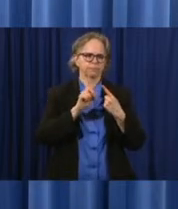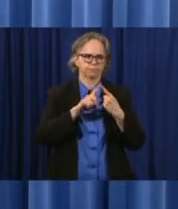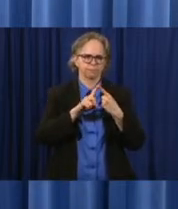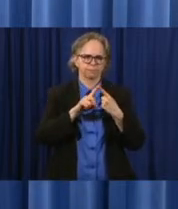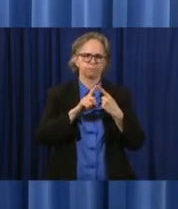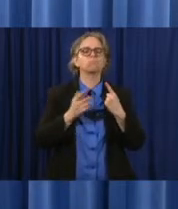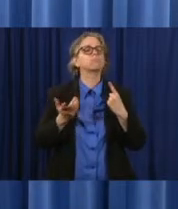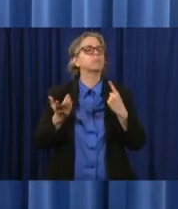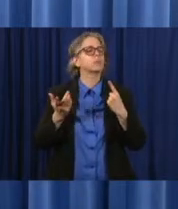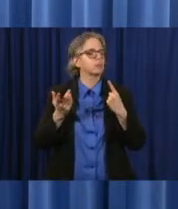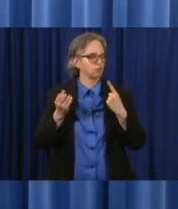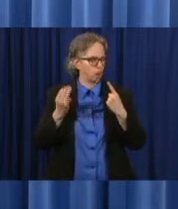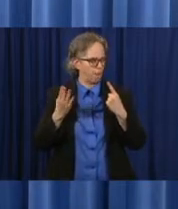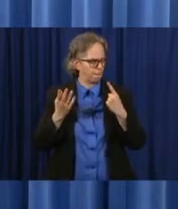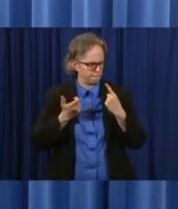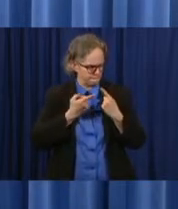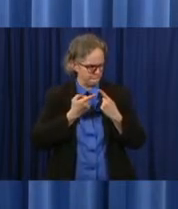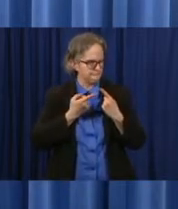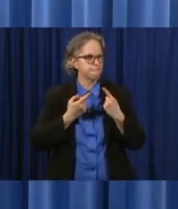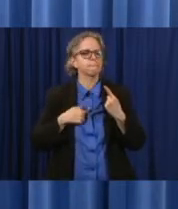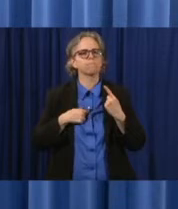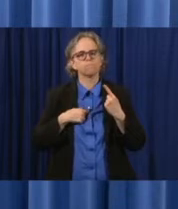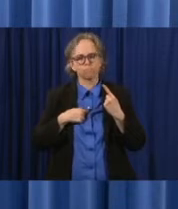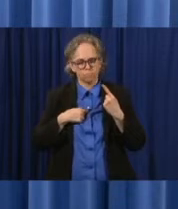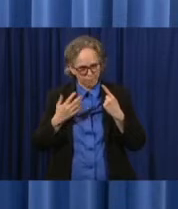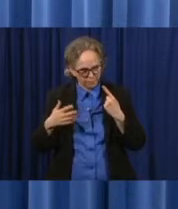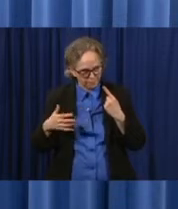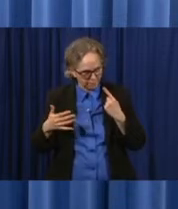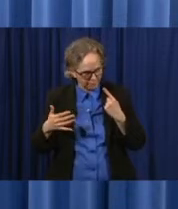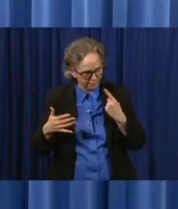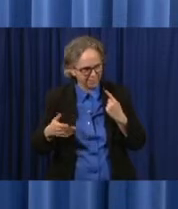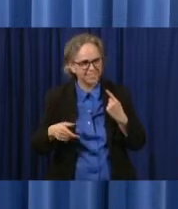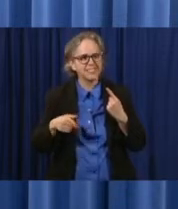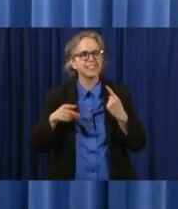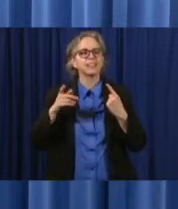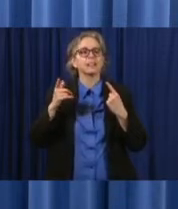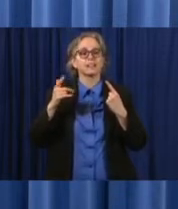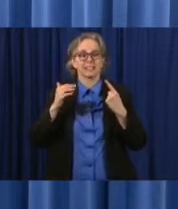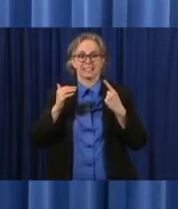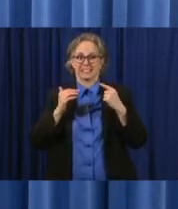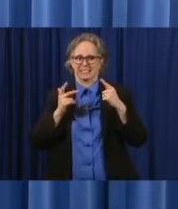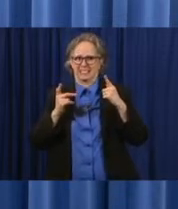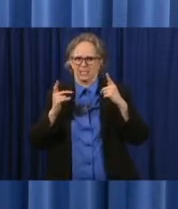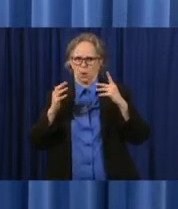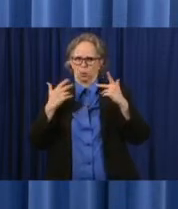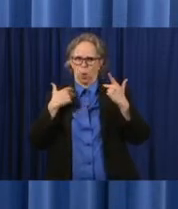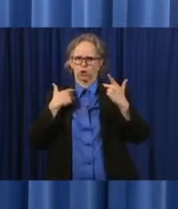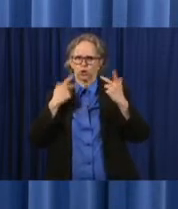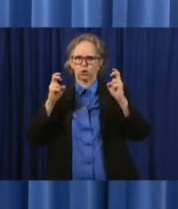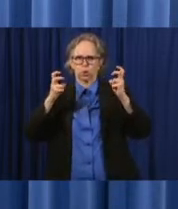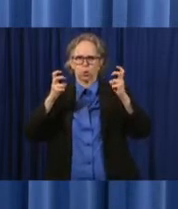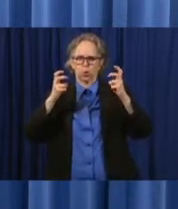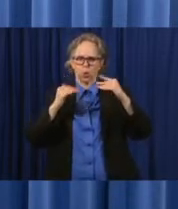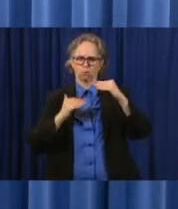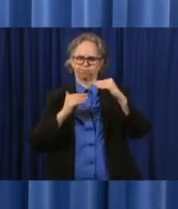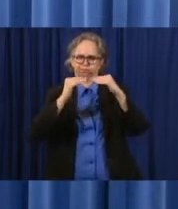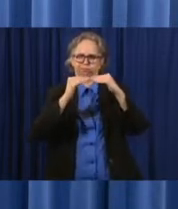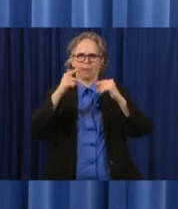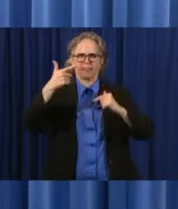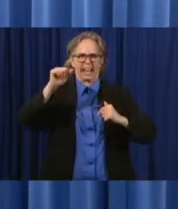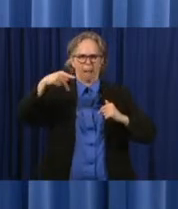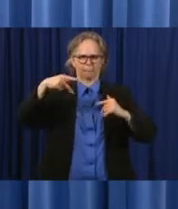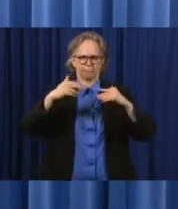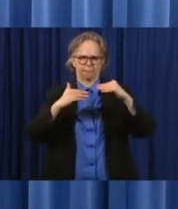is to close that gap. And what the challenge has been, we basically